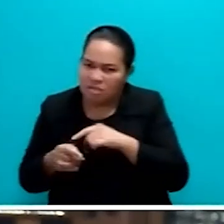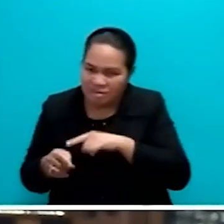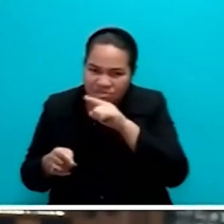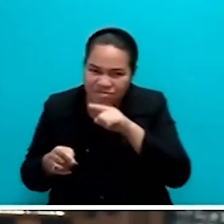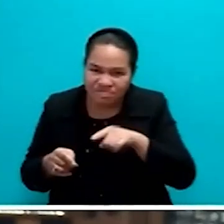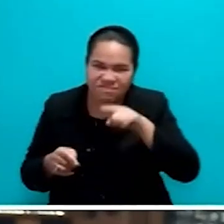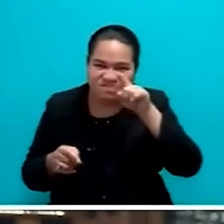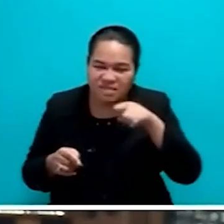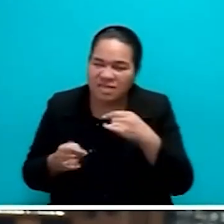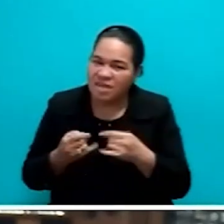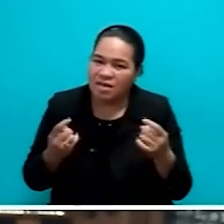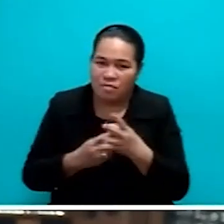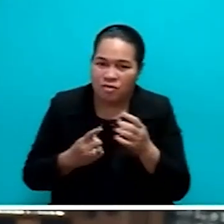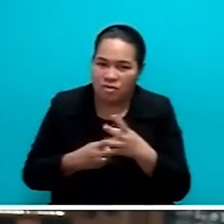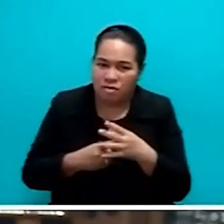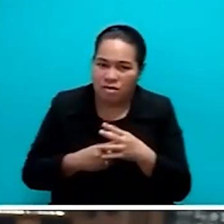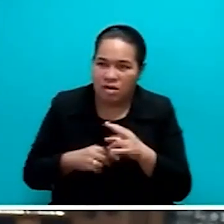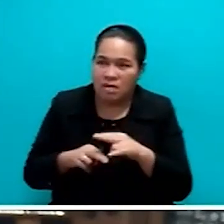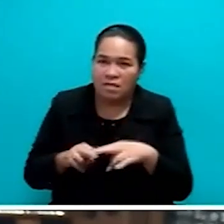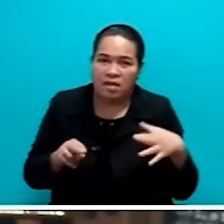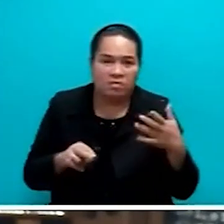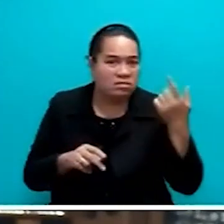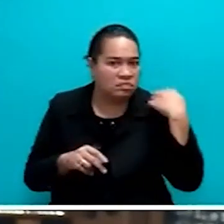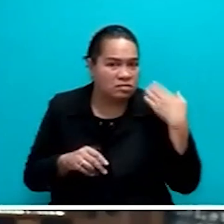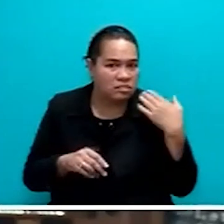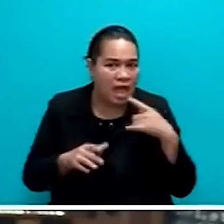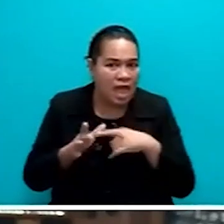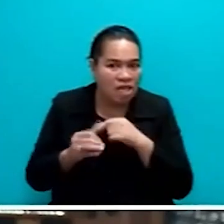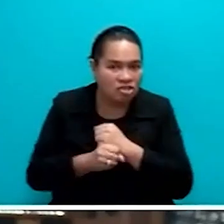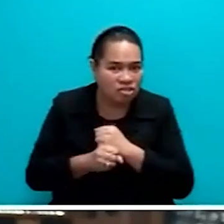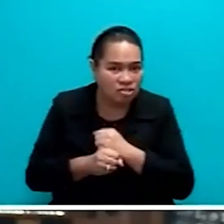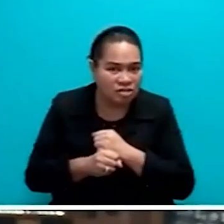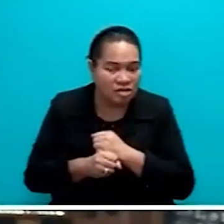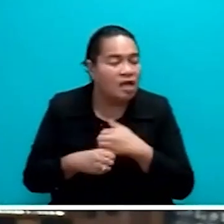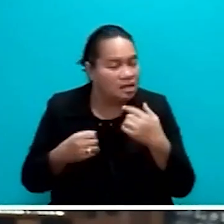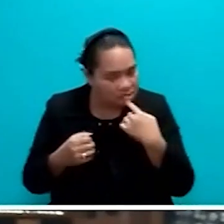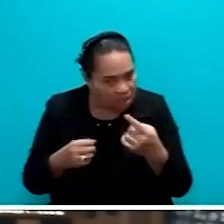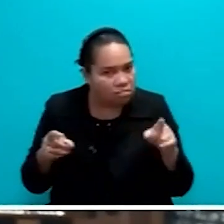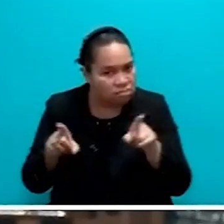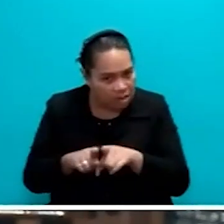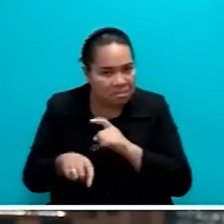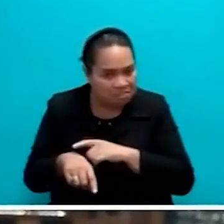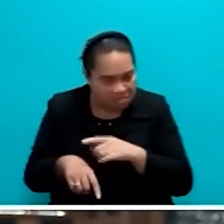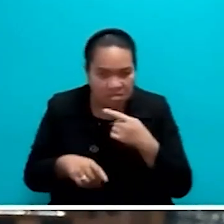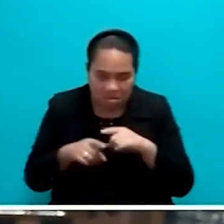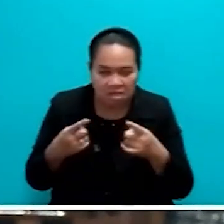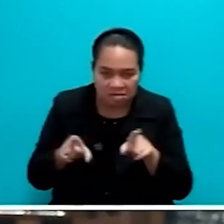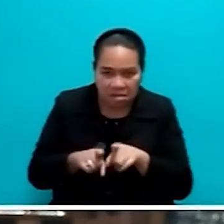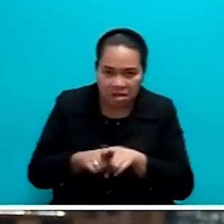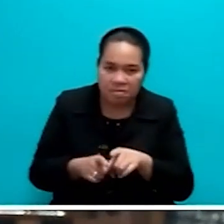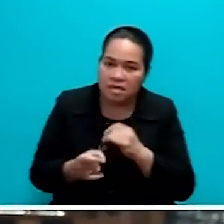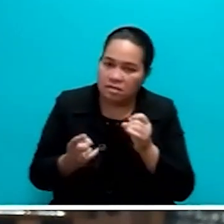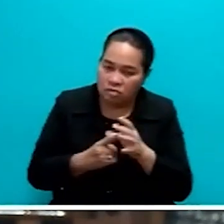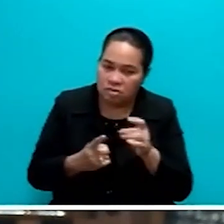as the former learned Attorney General had stated many times during his term as Minister for the Economy.